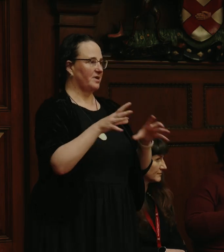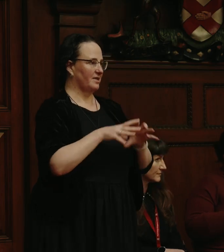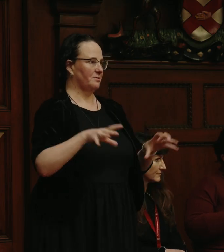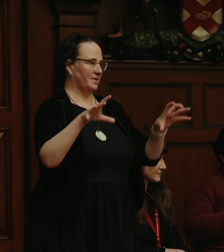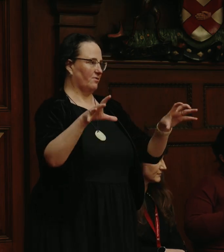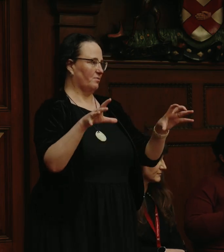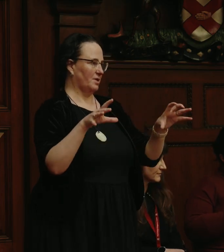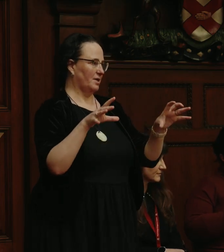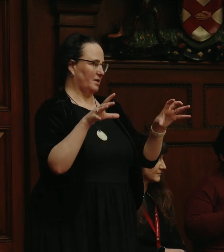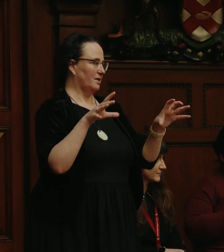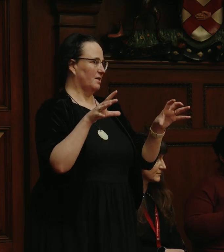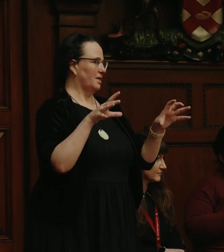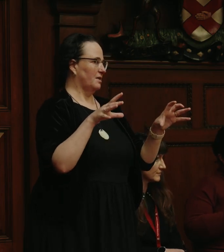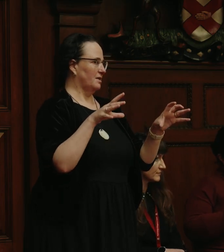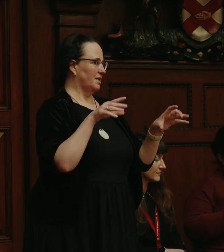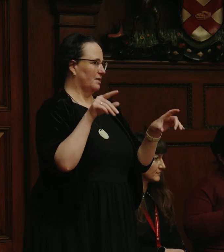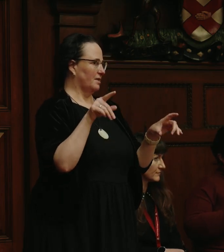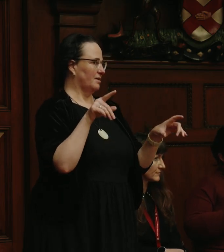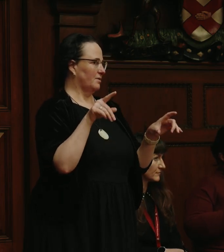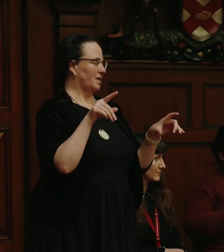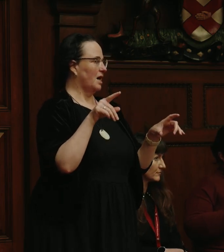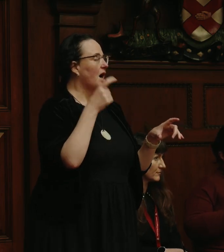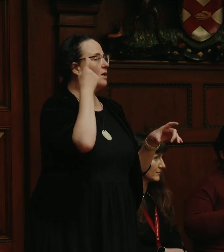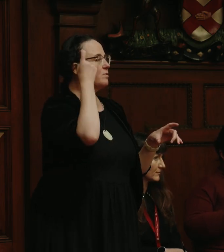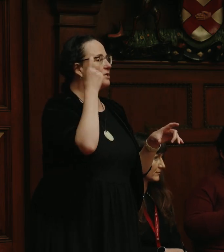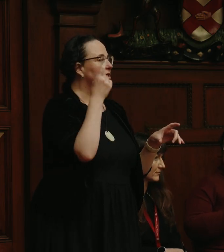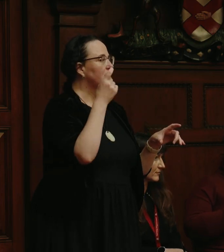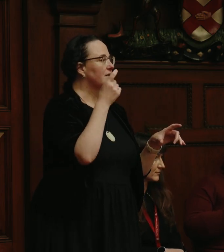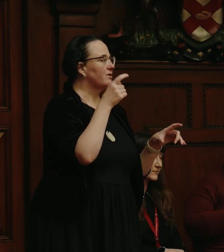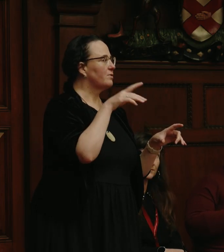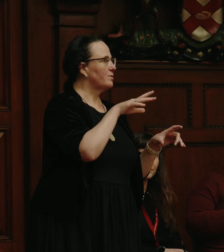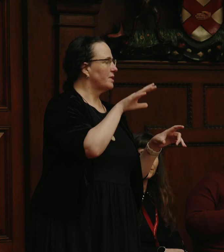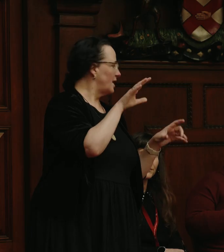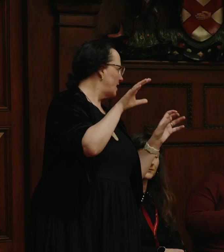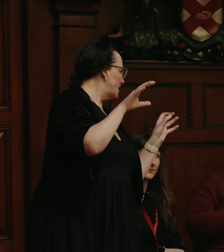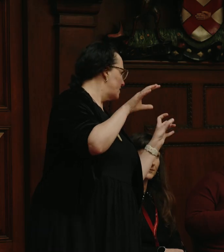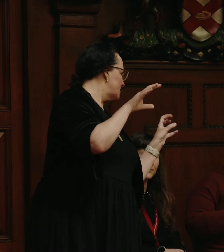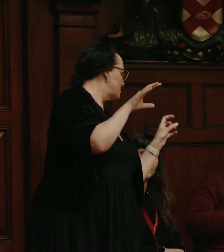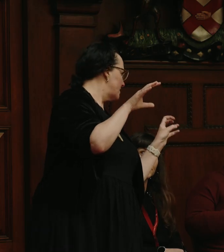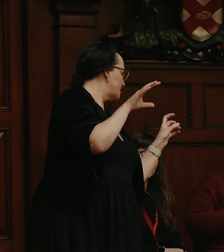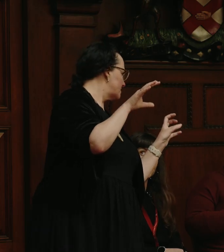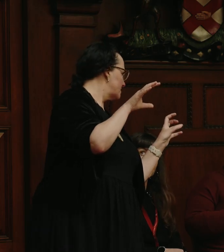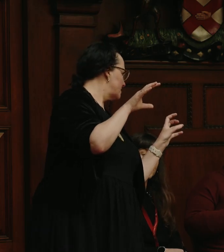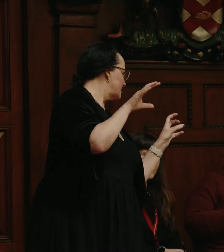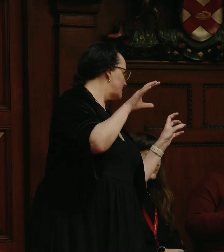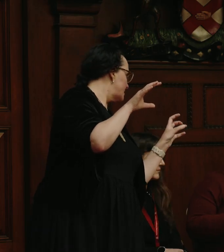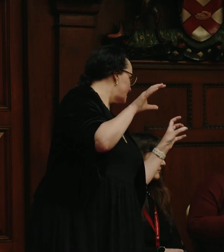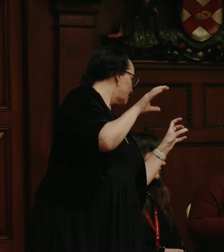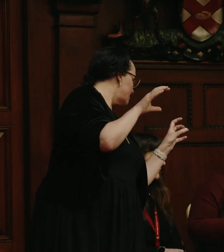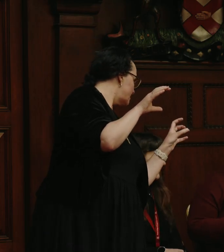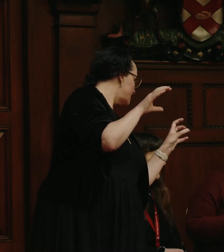that. I wonder, that's not it? No? Would it be seronegative and seropositive, having the antibodies and not?